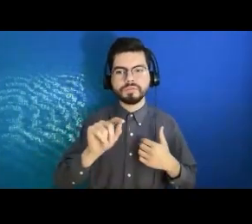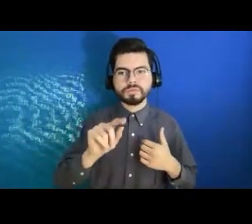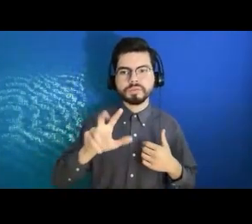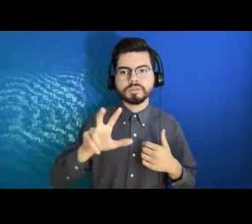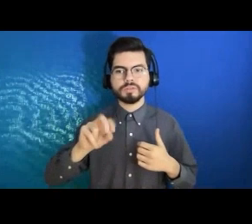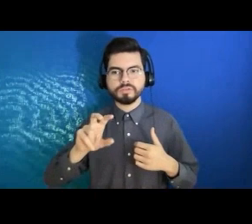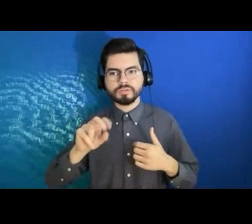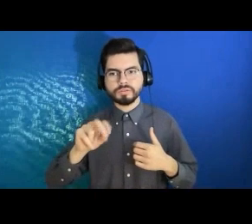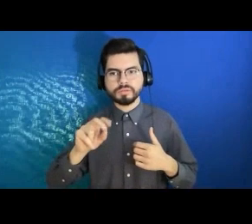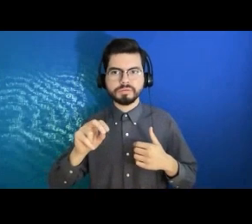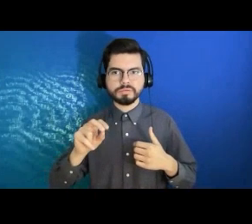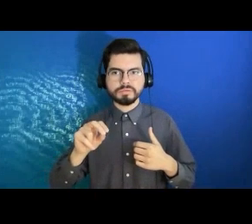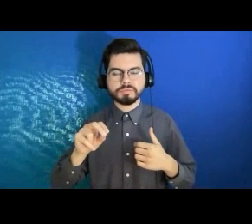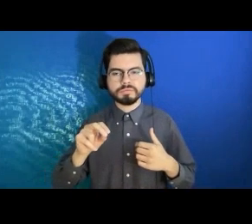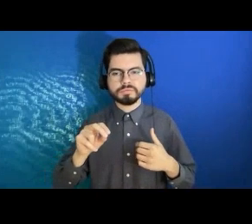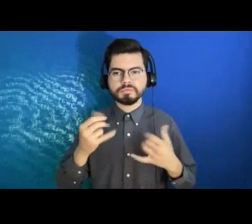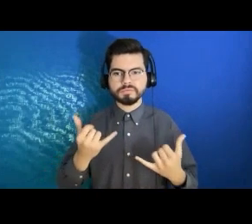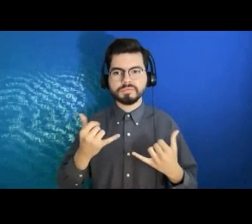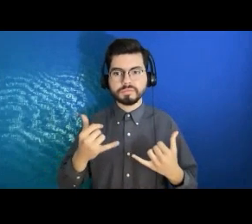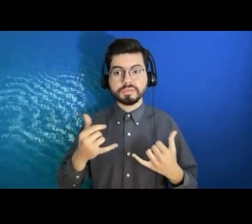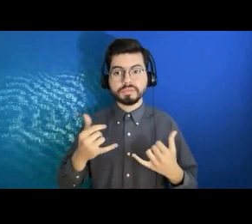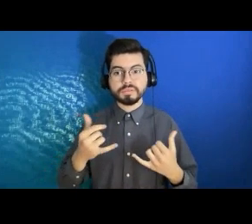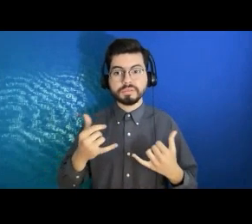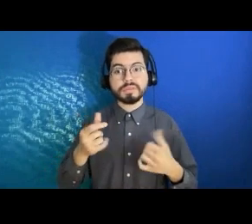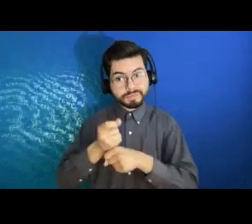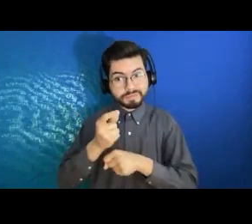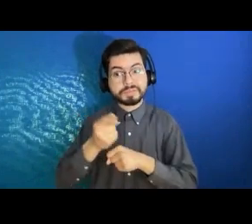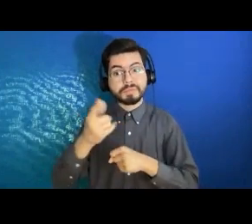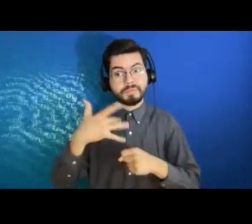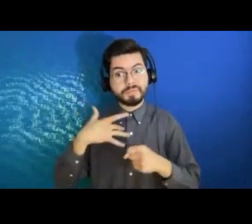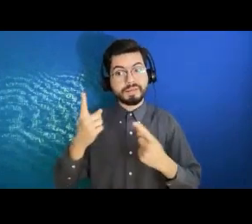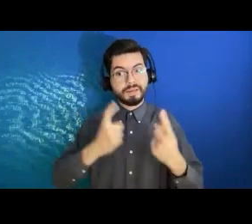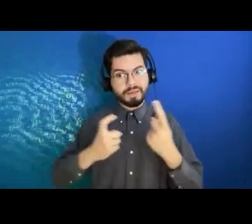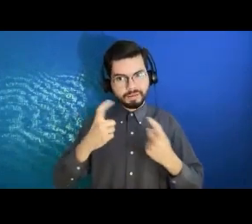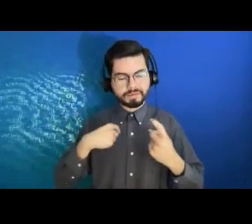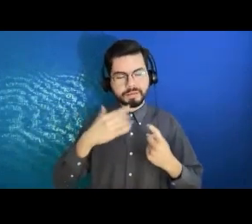I get that question every year, and I always forget to look it up before I could.